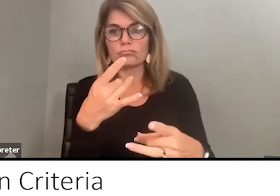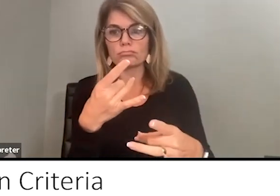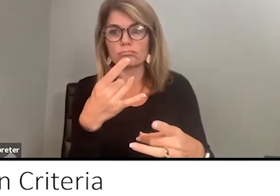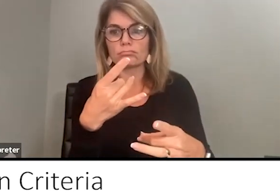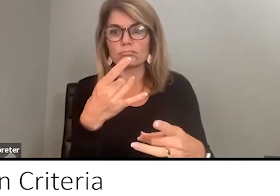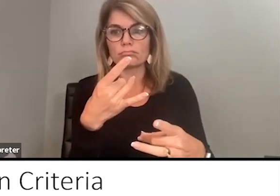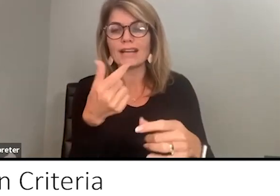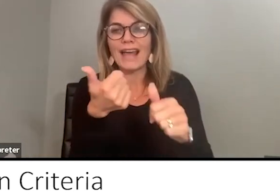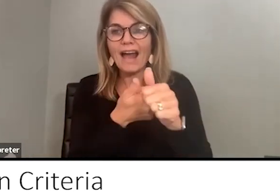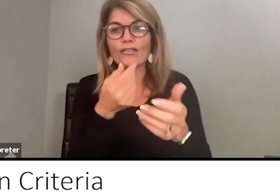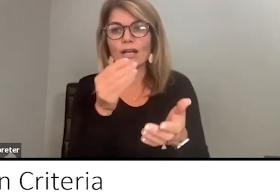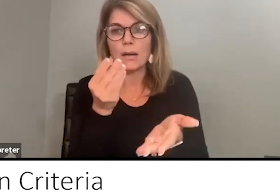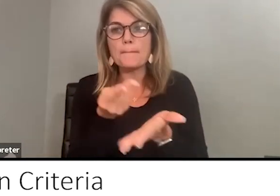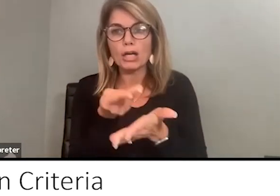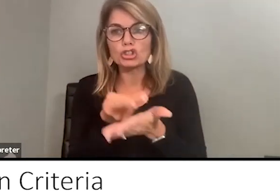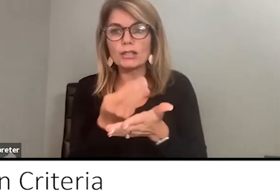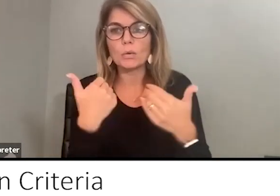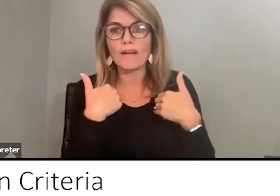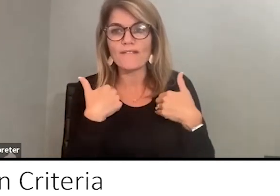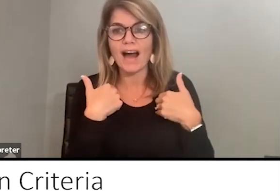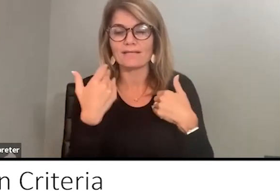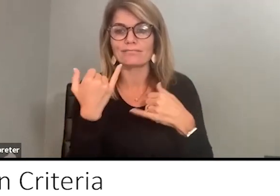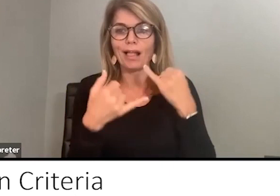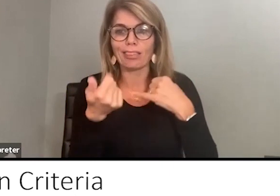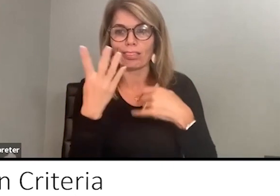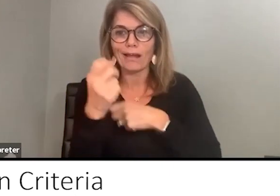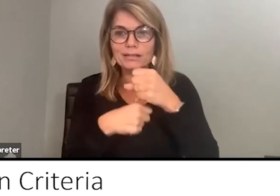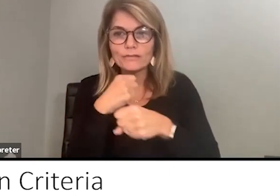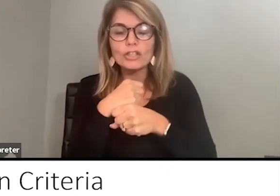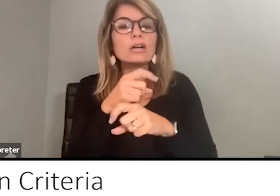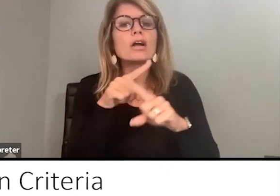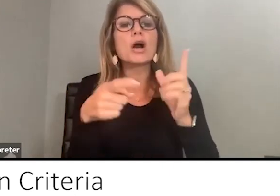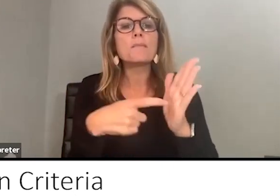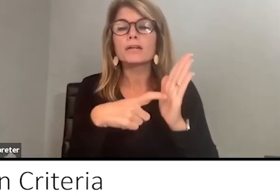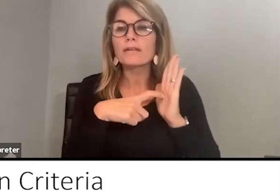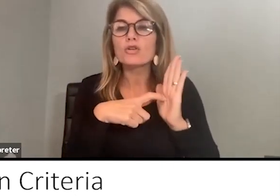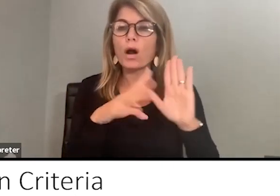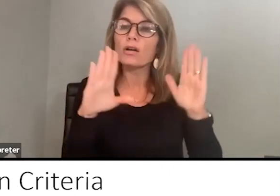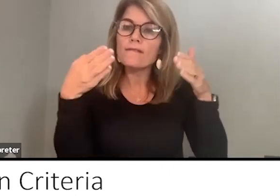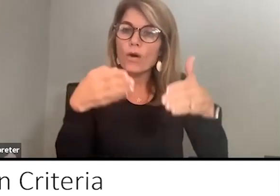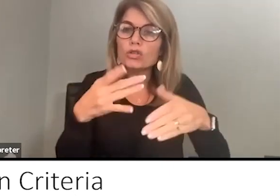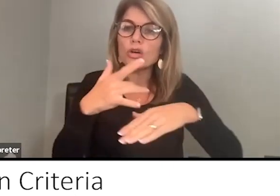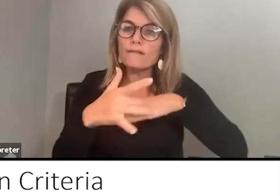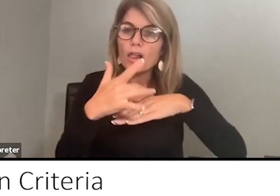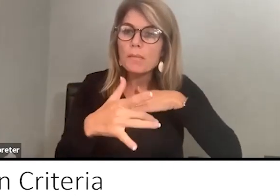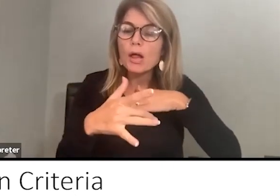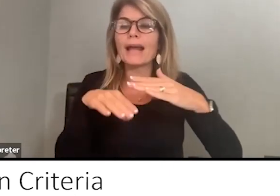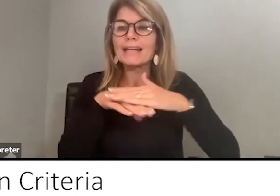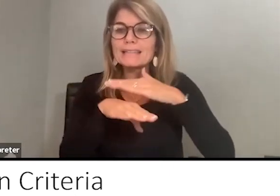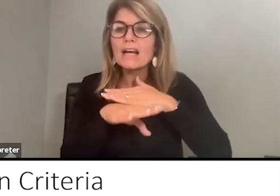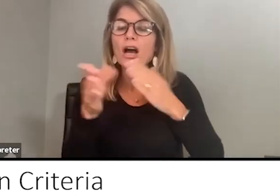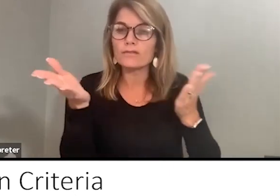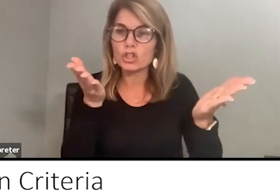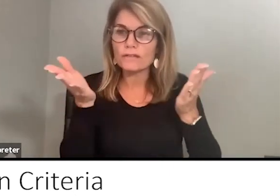iterative budget that we've had in the last several years. But they do require a focus on availability and accessibility of services